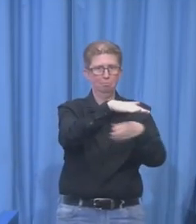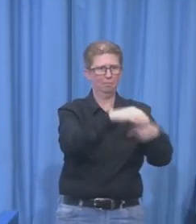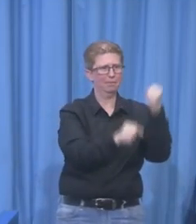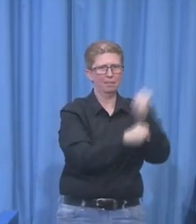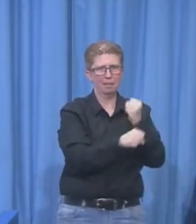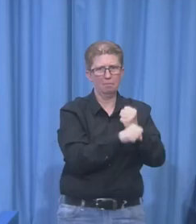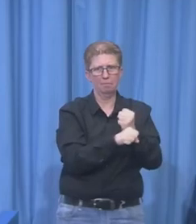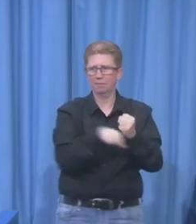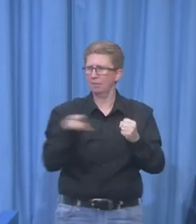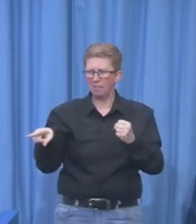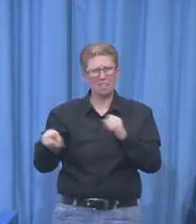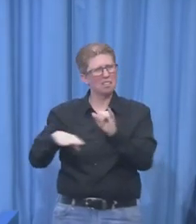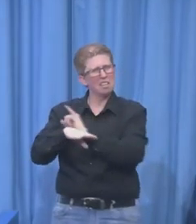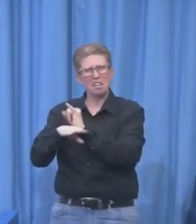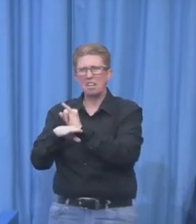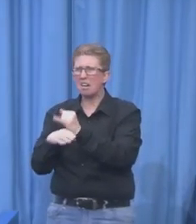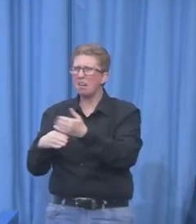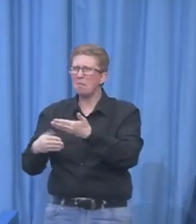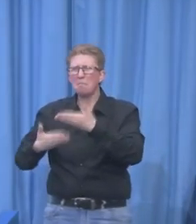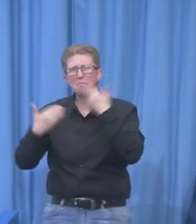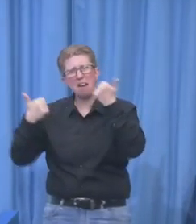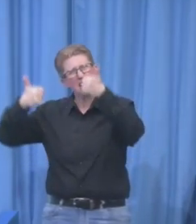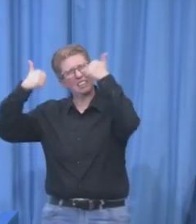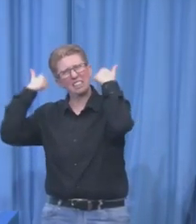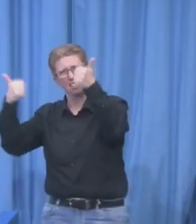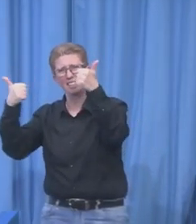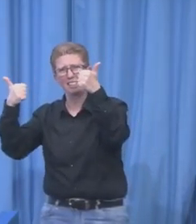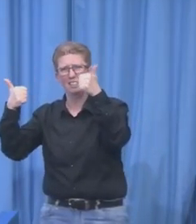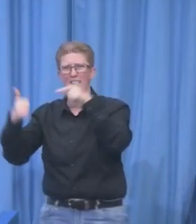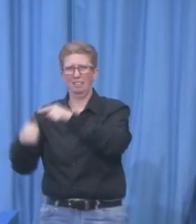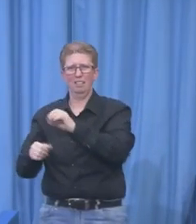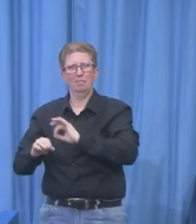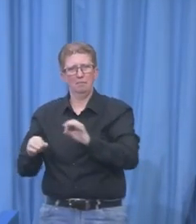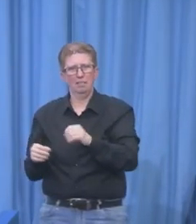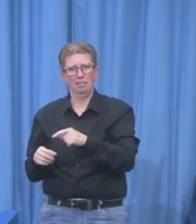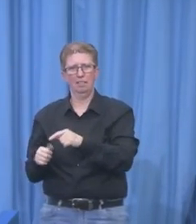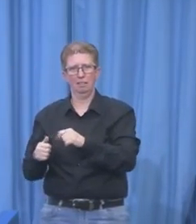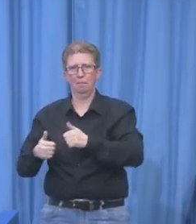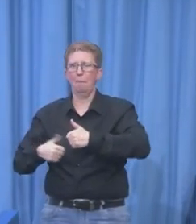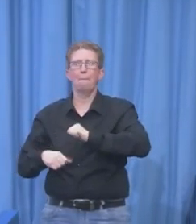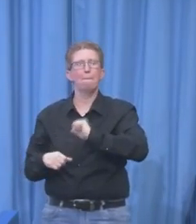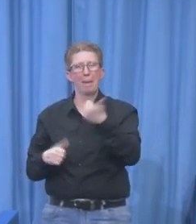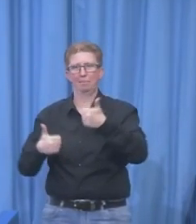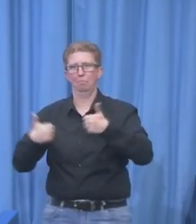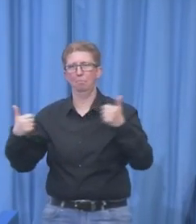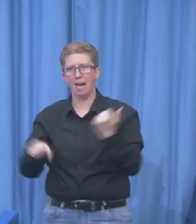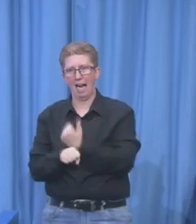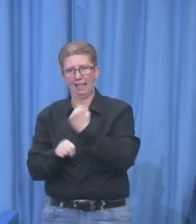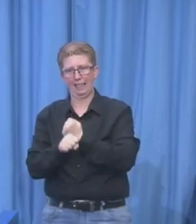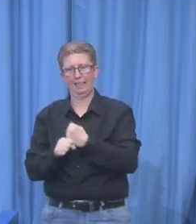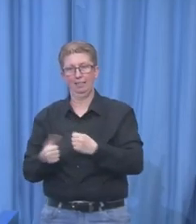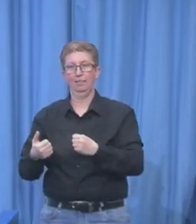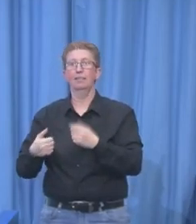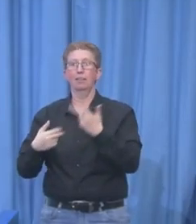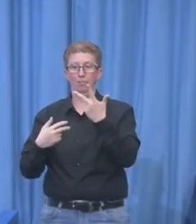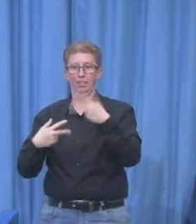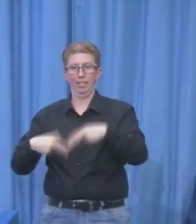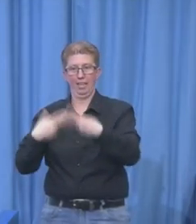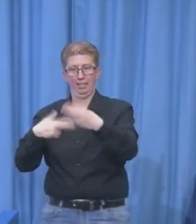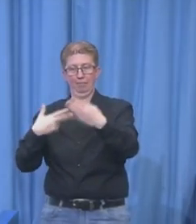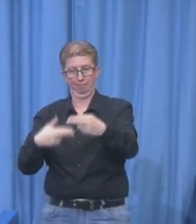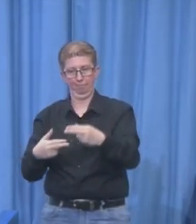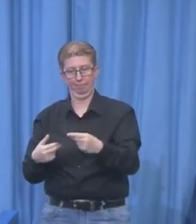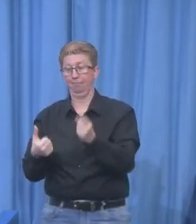stages. The first stage is the internship. The second stage is a career training, and the last and third is